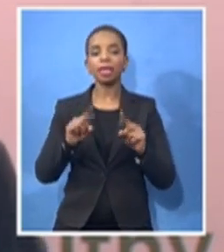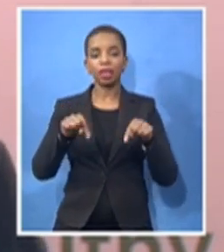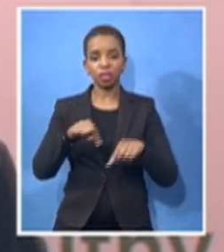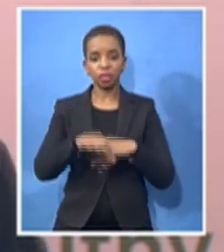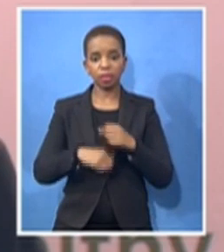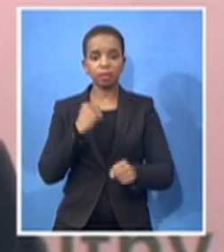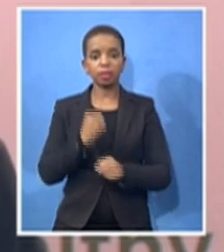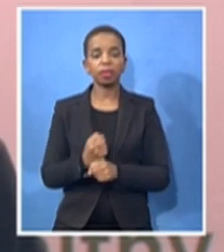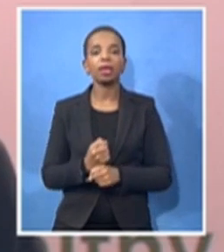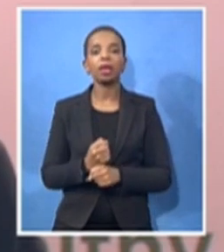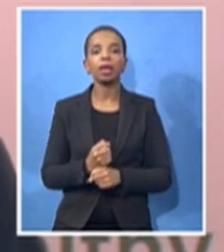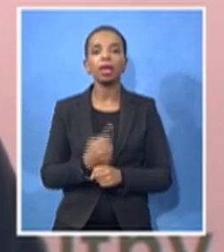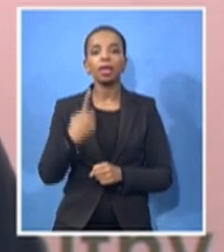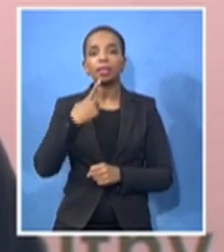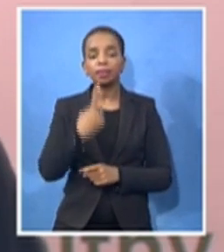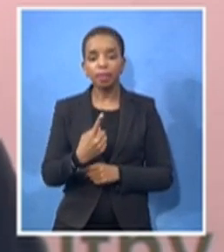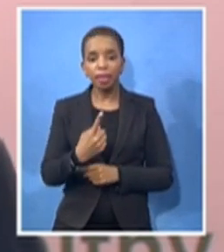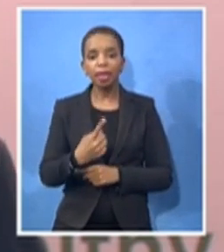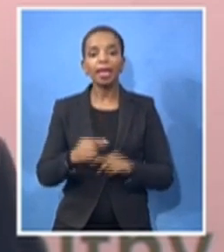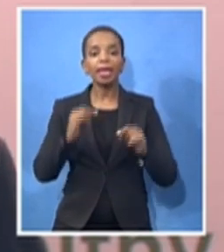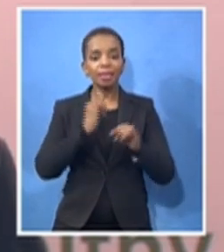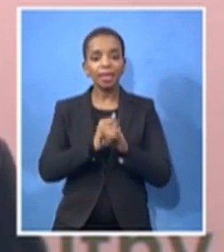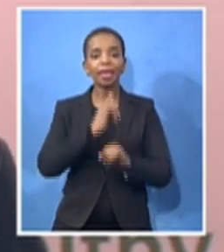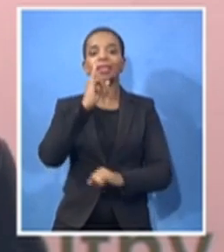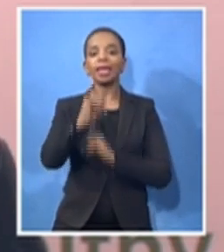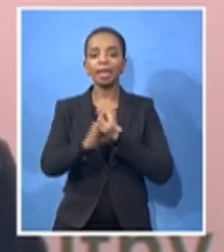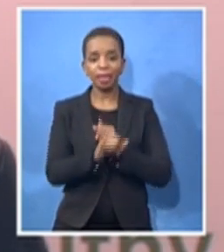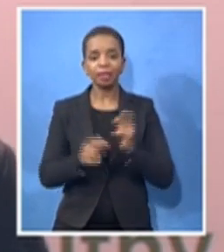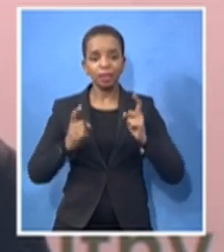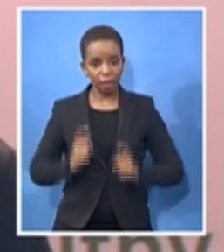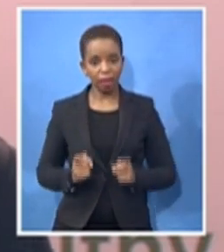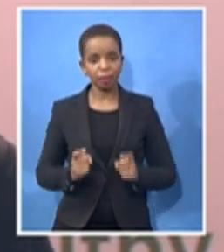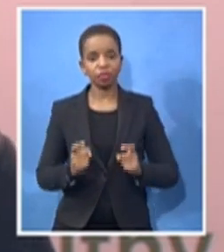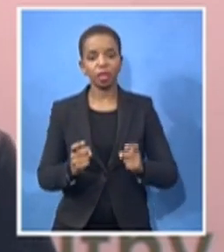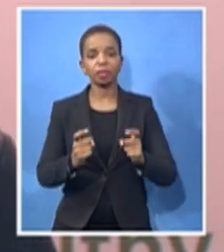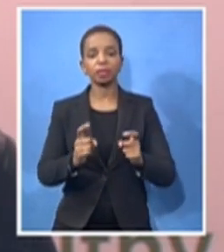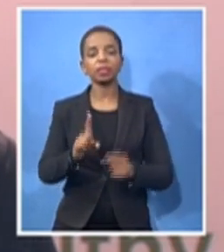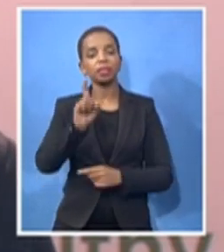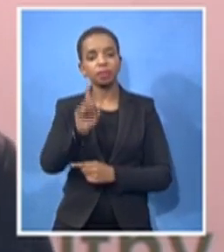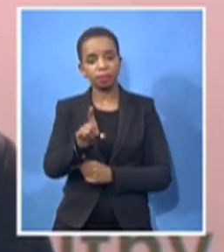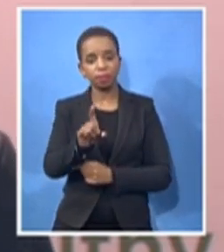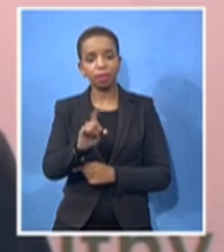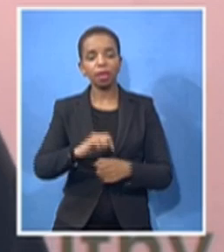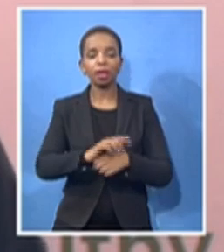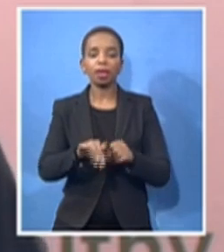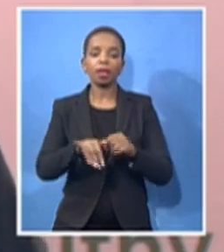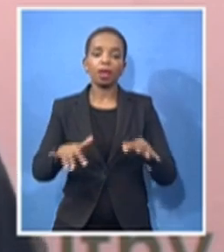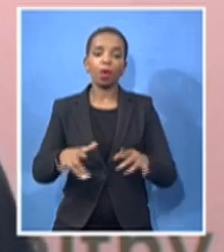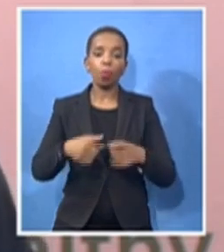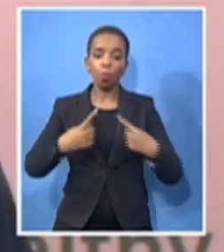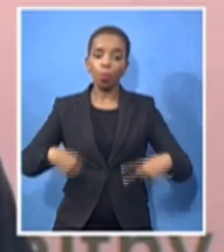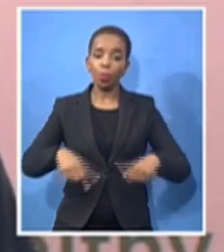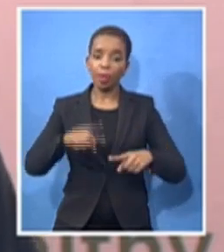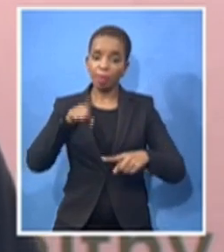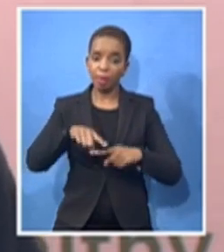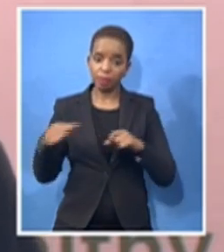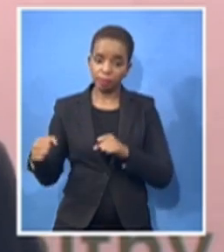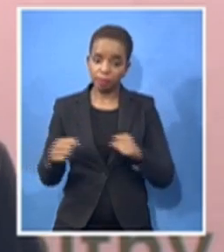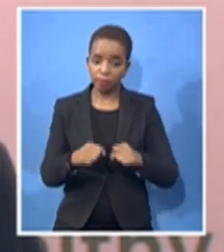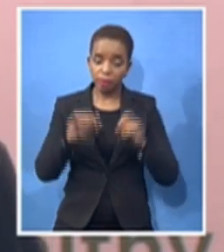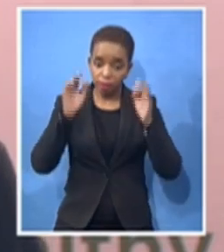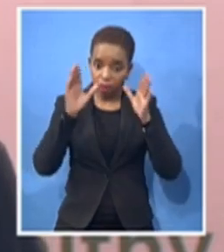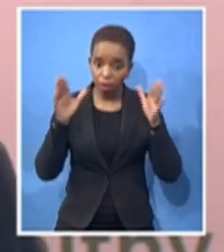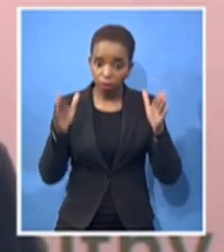emergency. So it's just that we have to make sure that we remain focused, and also to recognize the